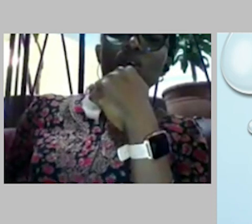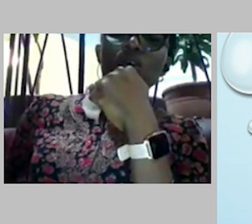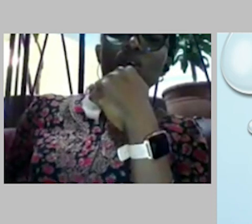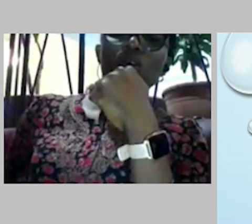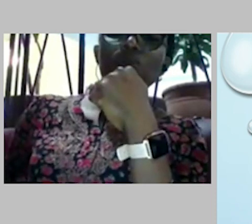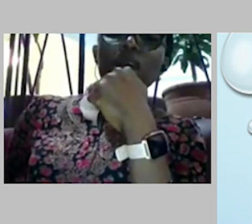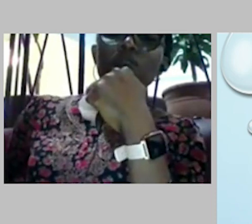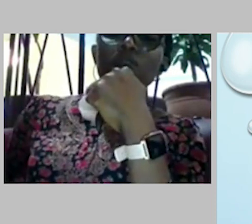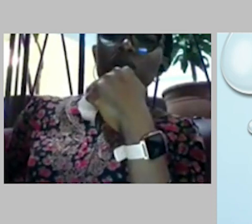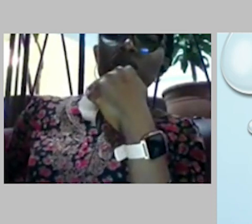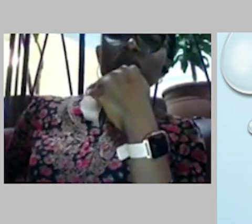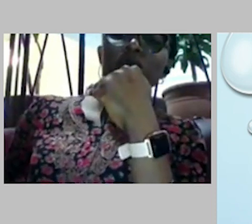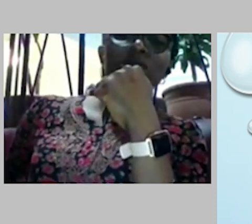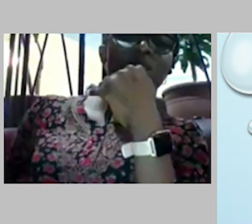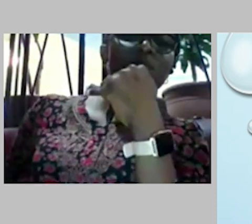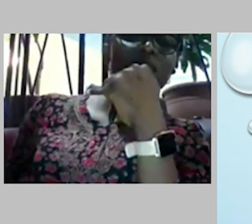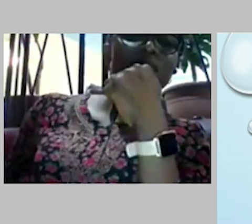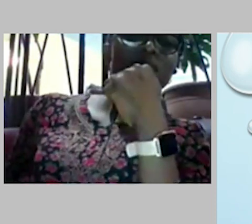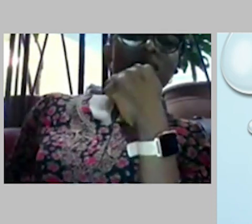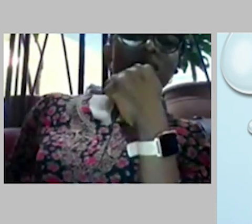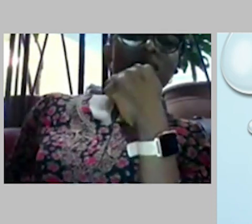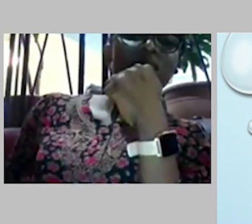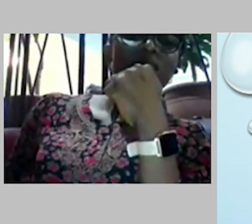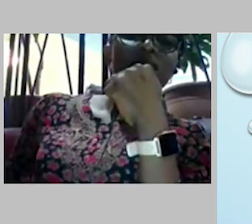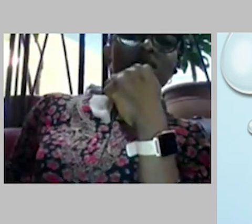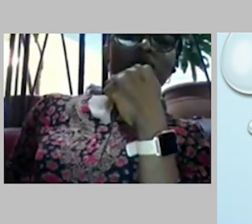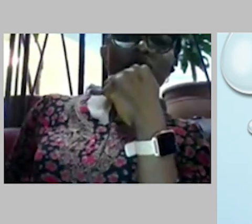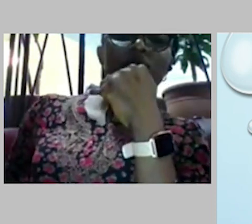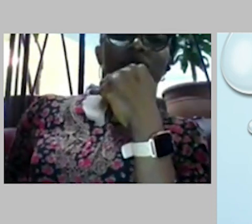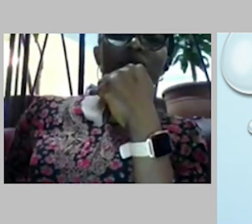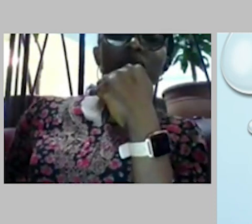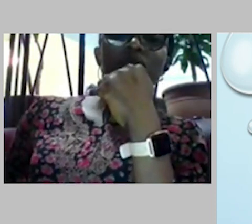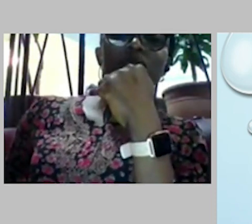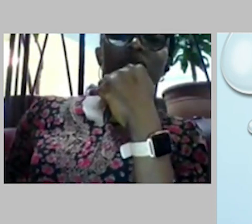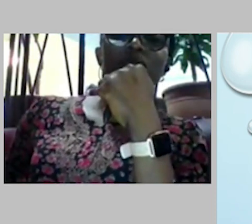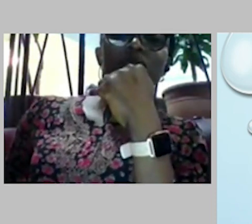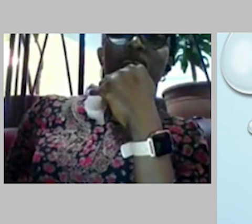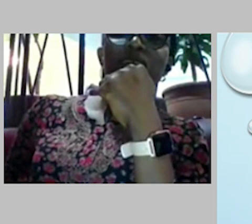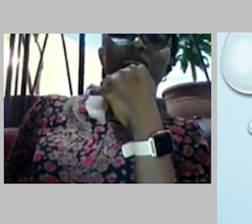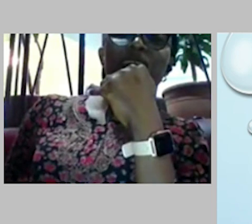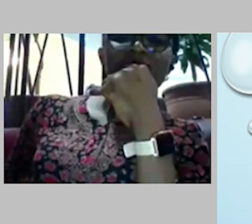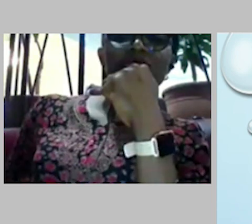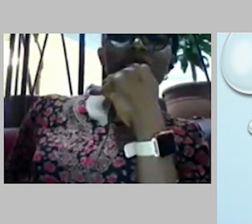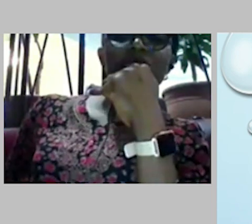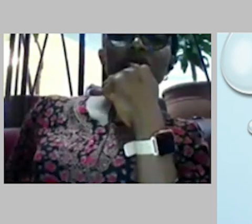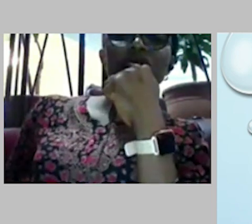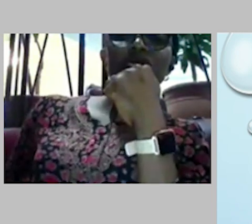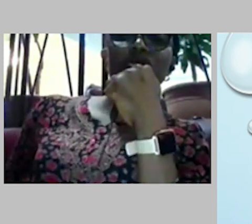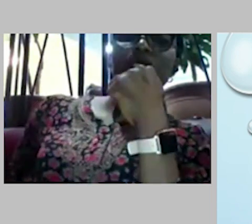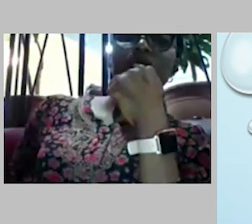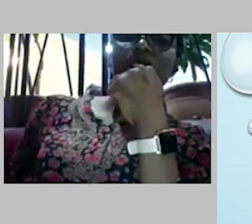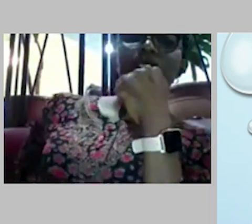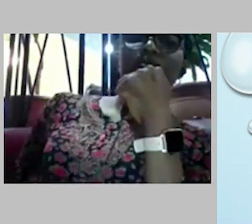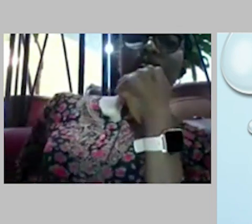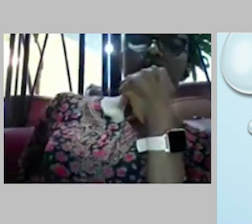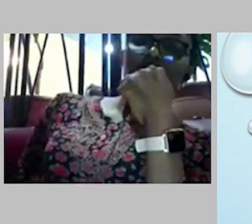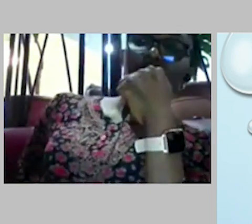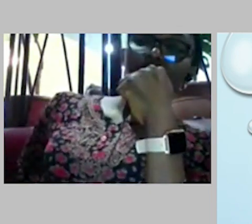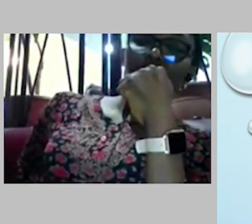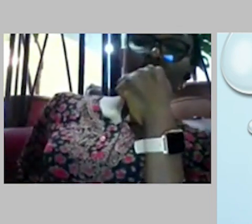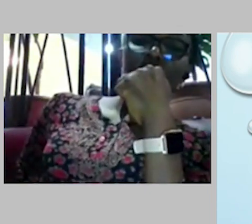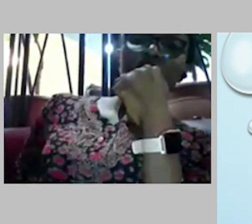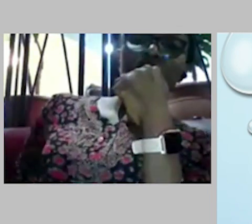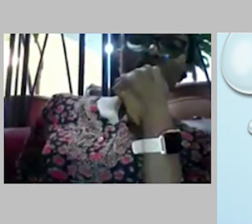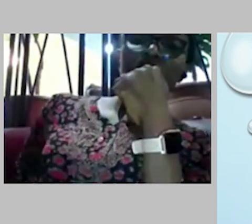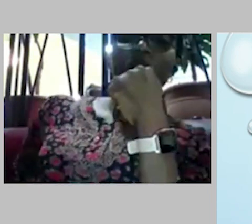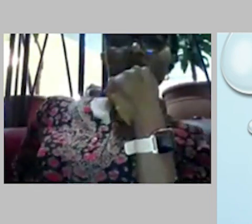on the Rights of Persons with Disabilities defines disability as any long-term